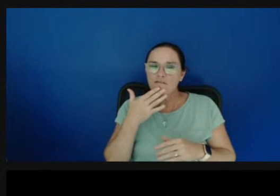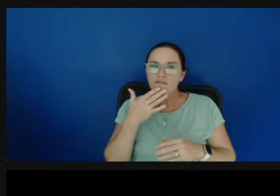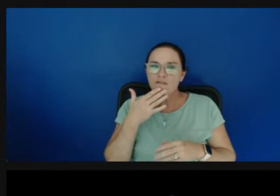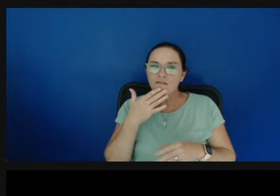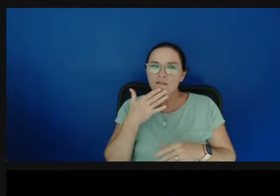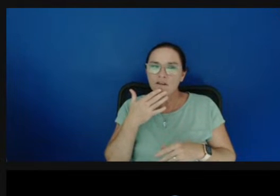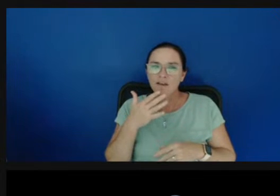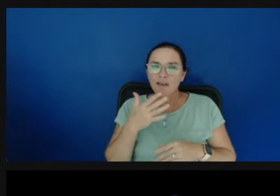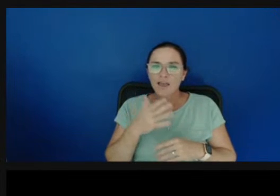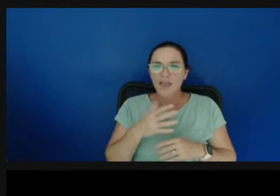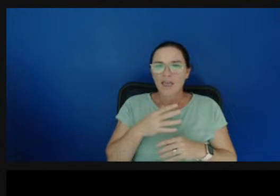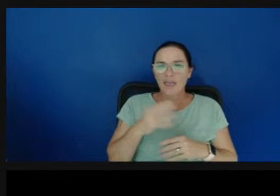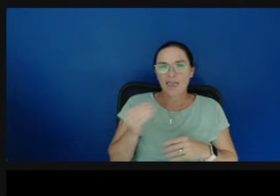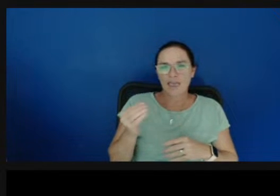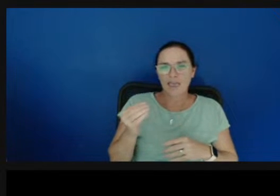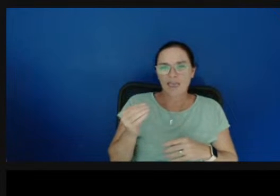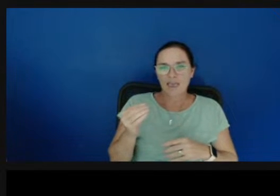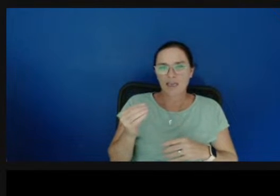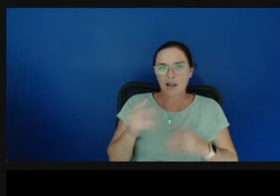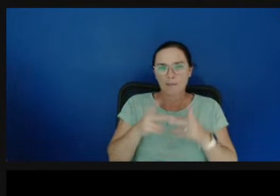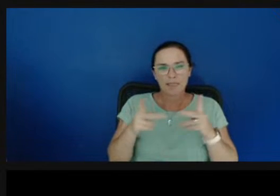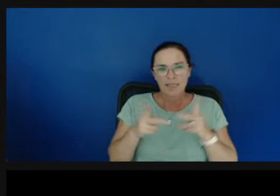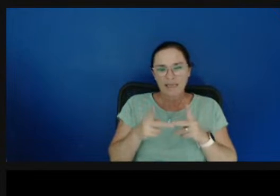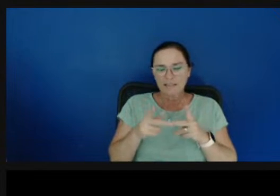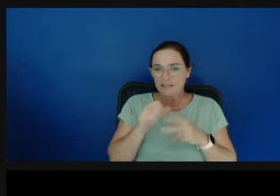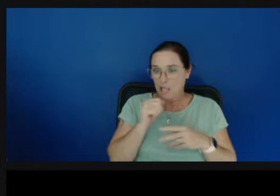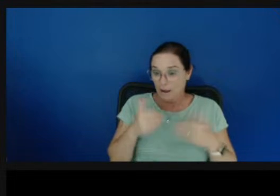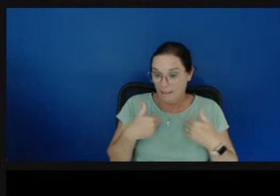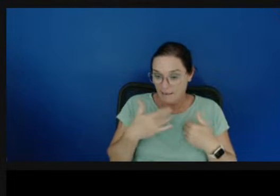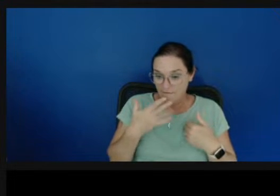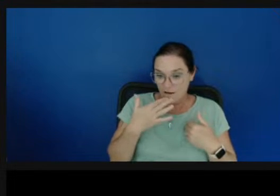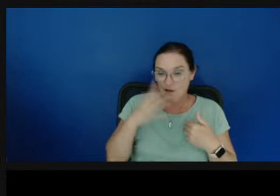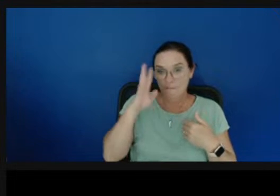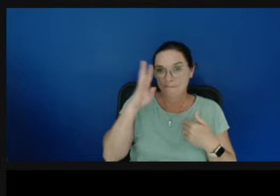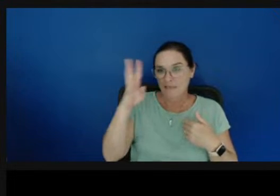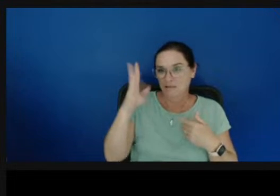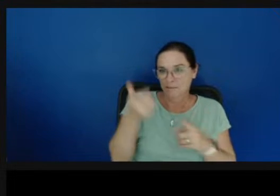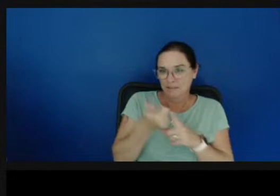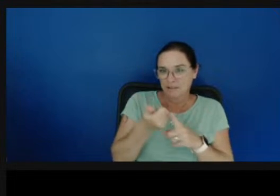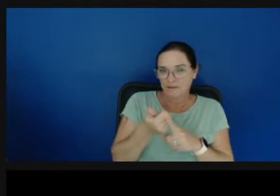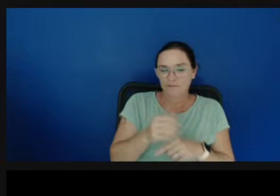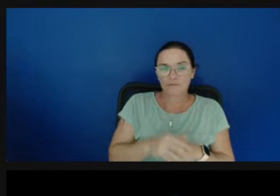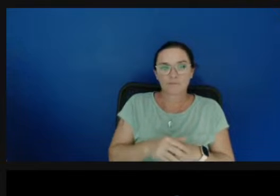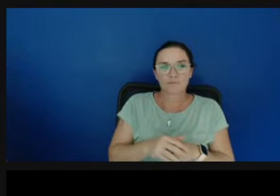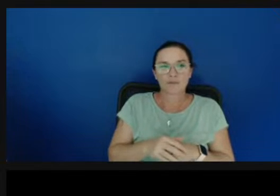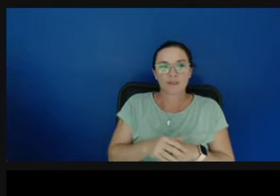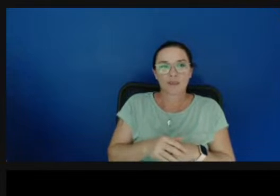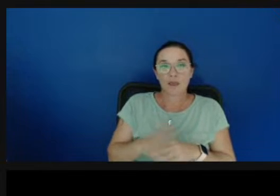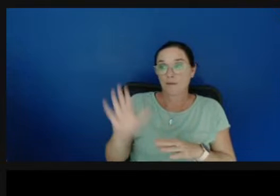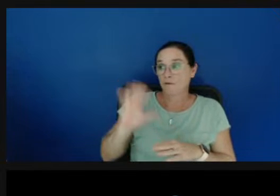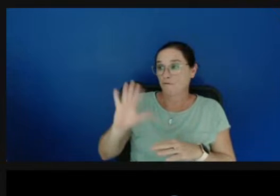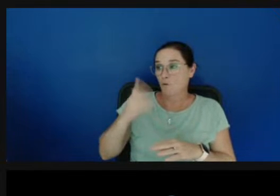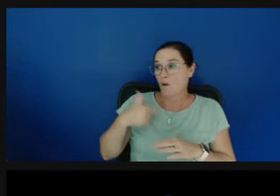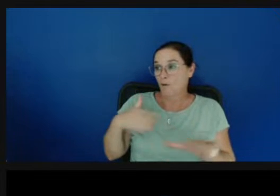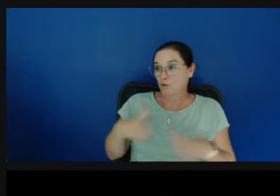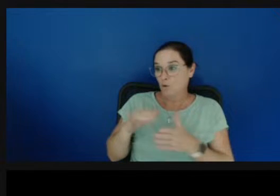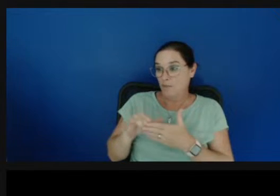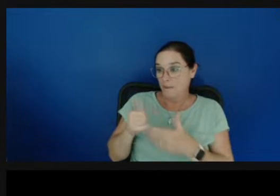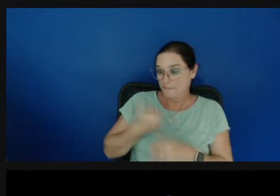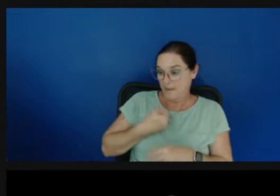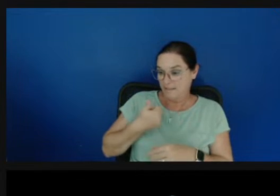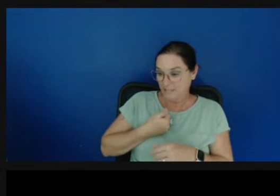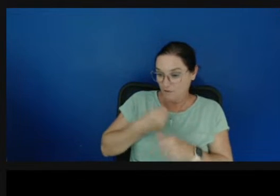shouldn't be, it makes up its own color. A few years ago, I used to colorize photos by hand, meaning that